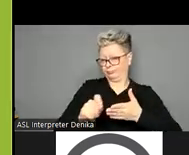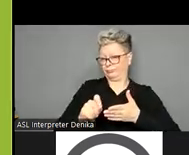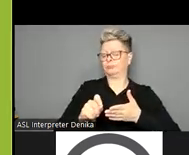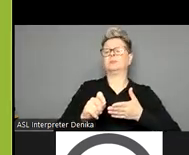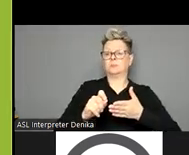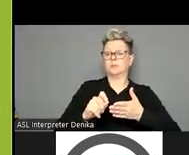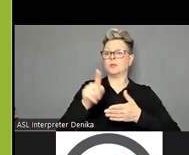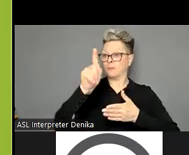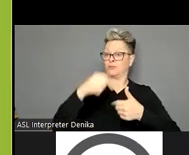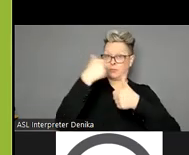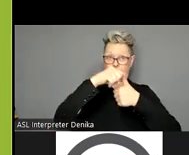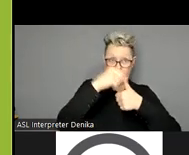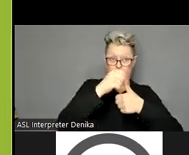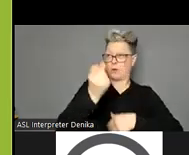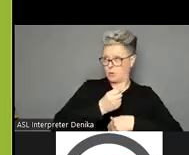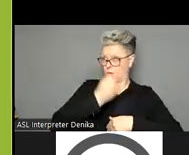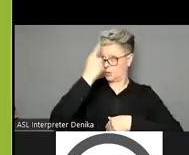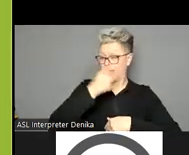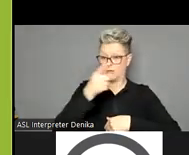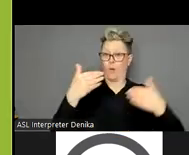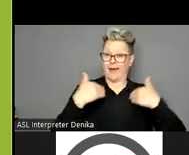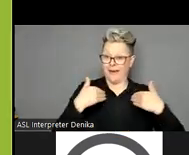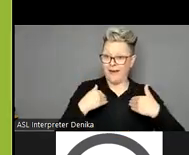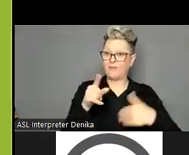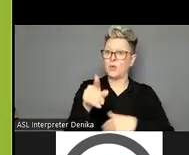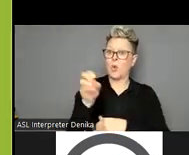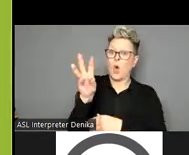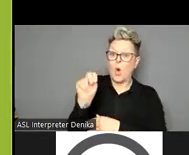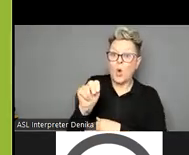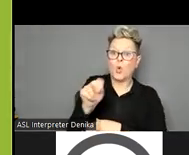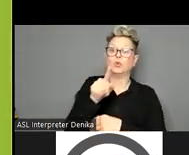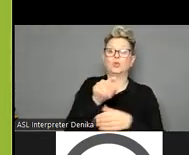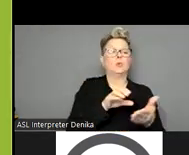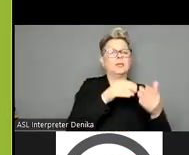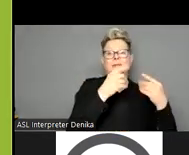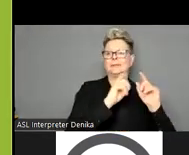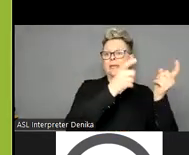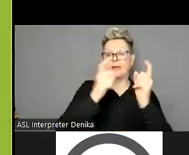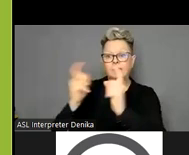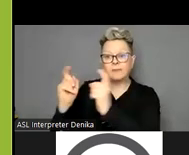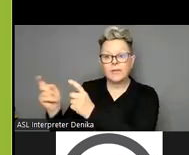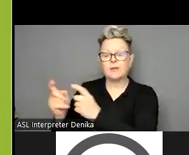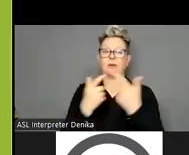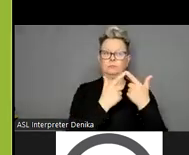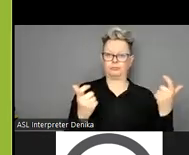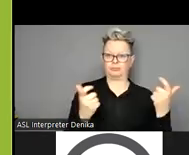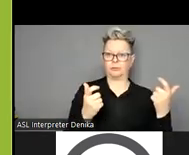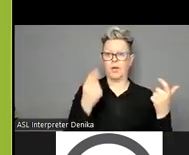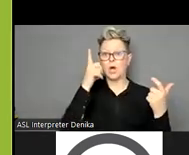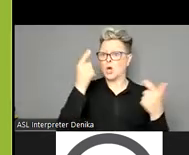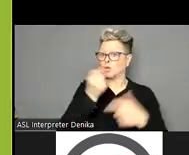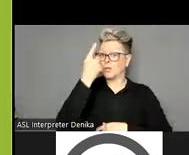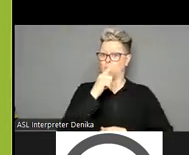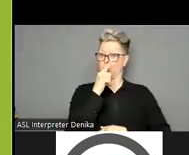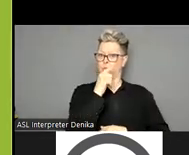remember and understand what it is that you own, what it is that you're distributing under your will. you need to understand who you're giving those items to,